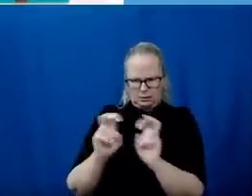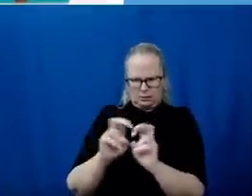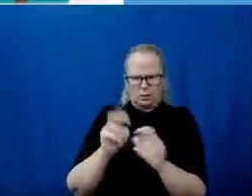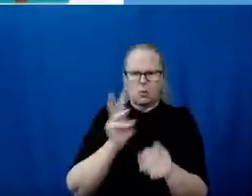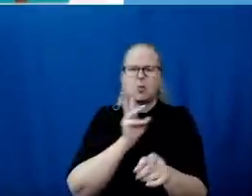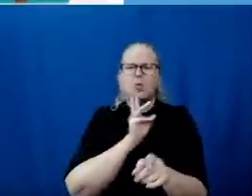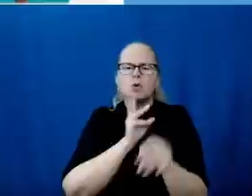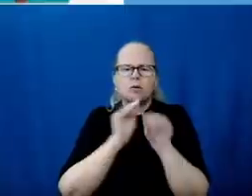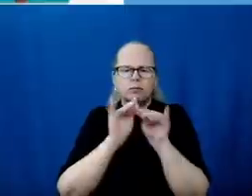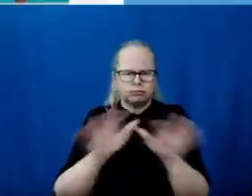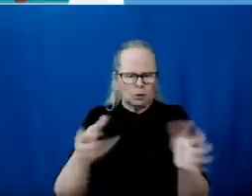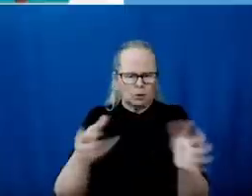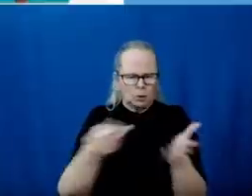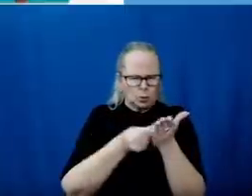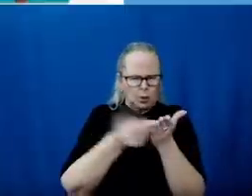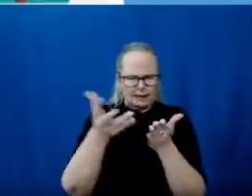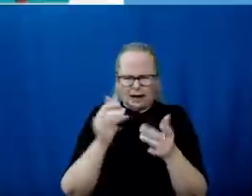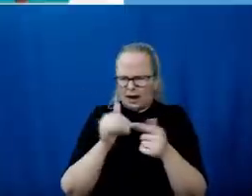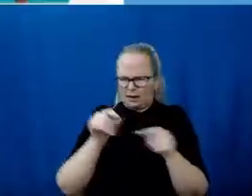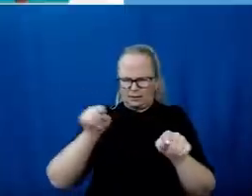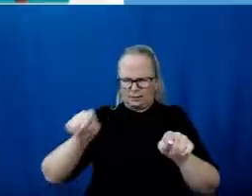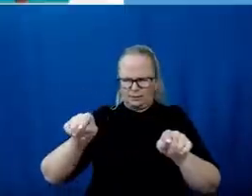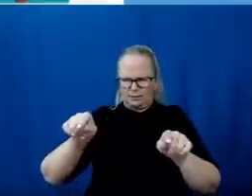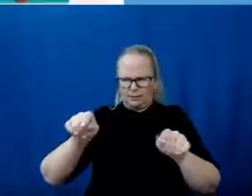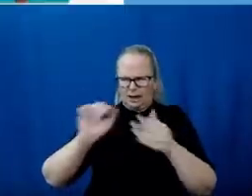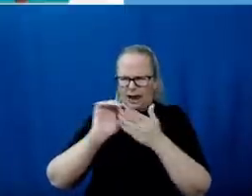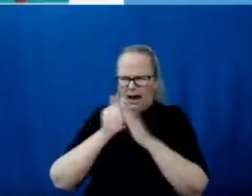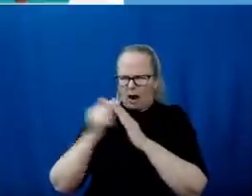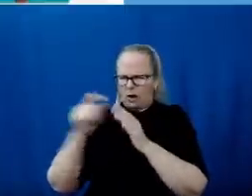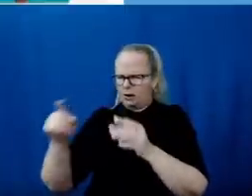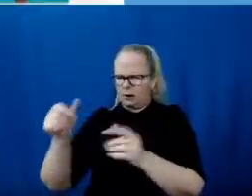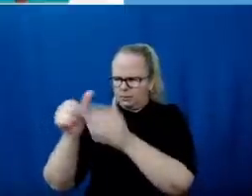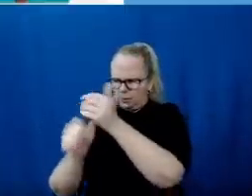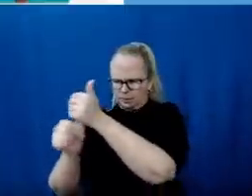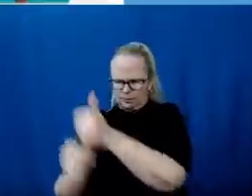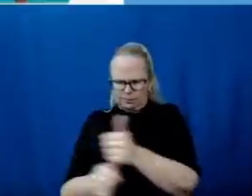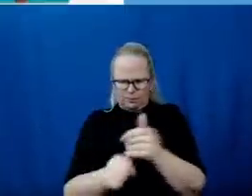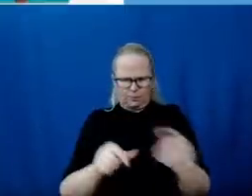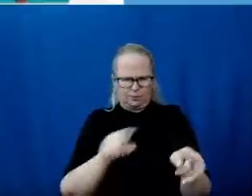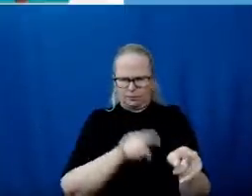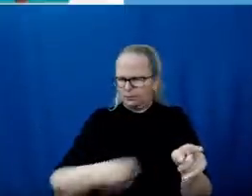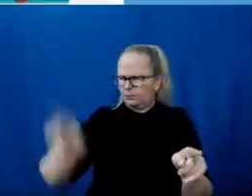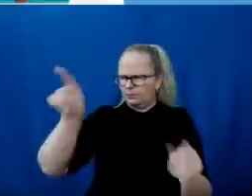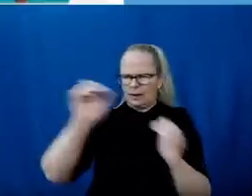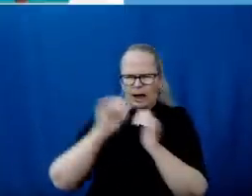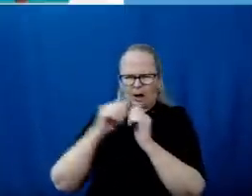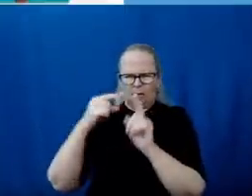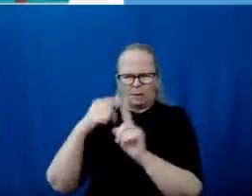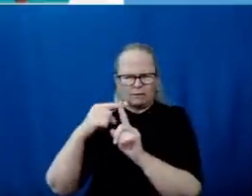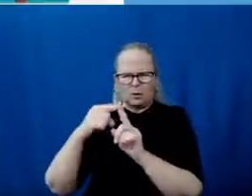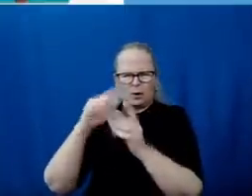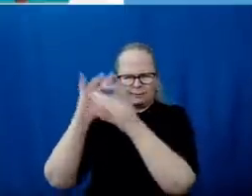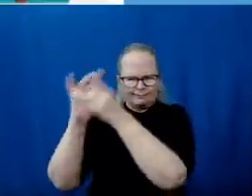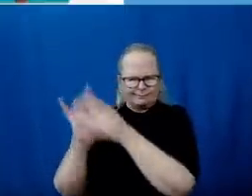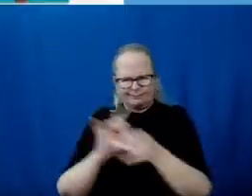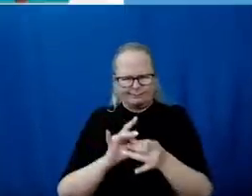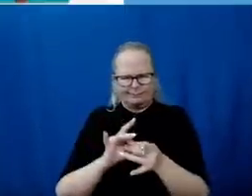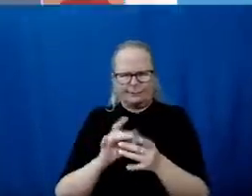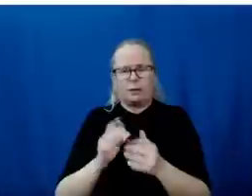communities, we can look at the burden of RNA remnants in the wastewater to understand how it correlates with clinical